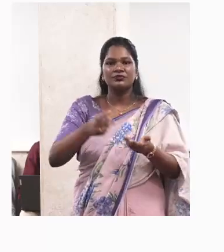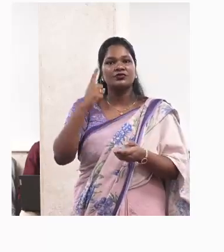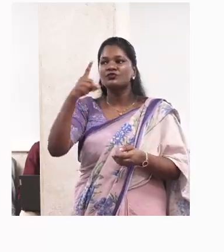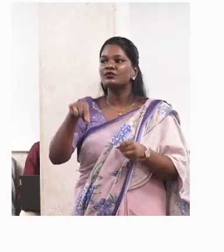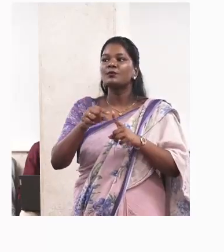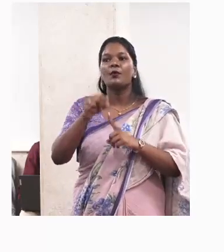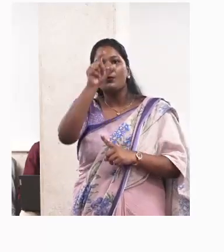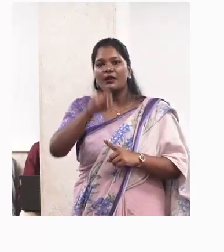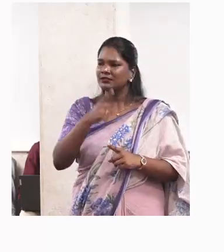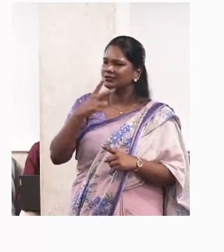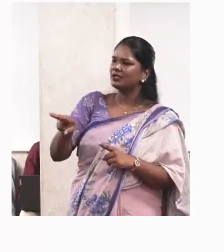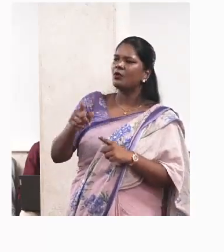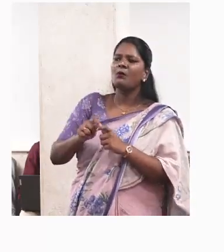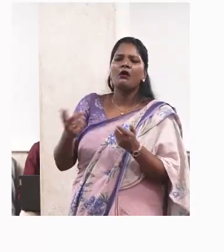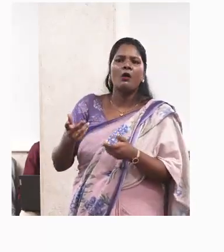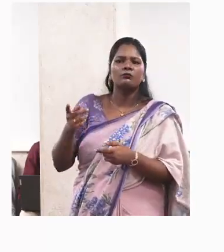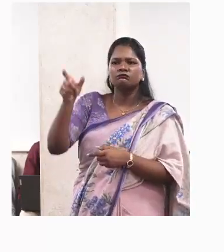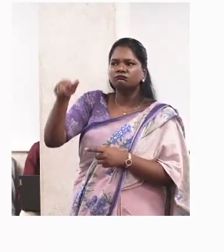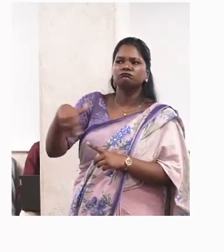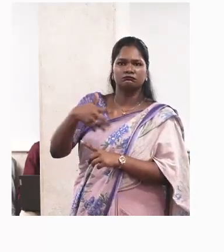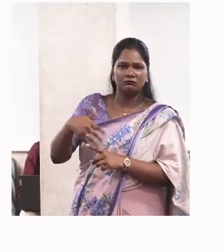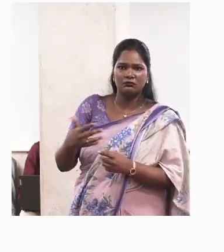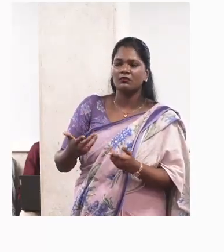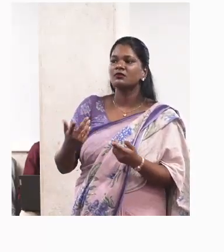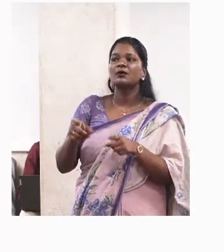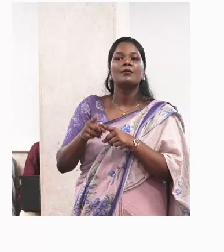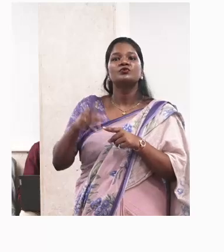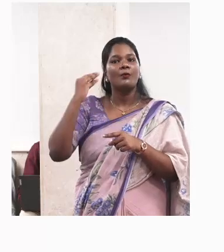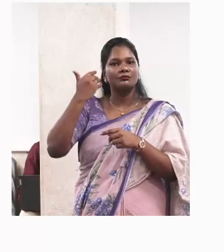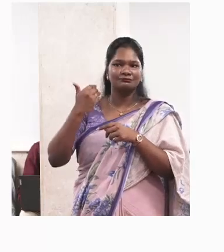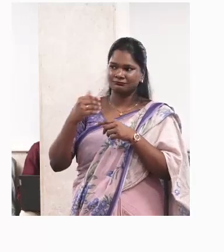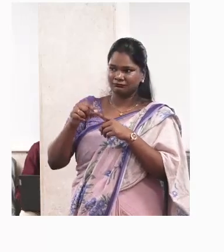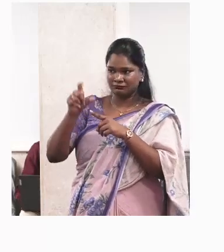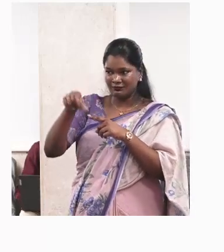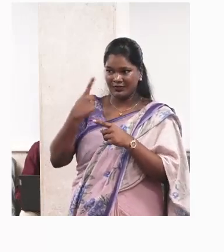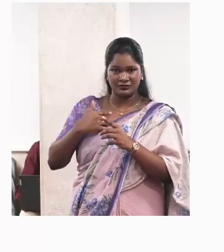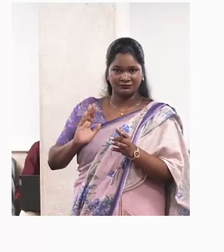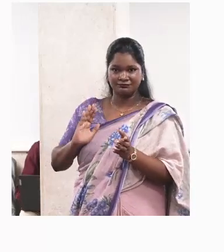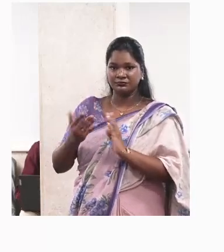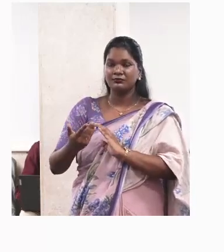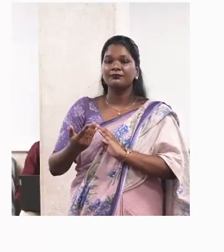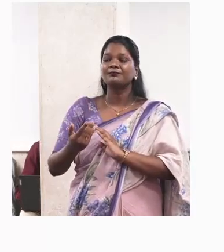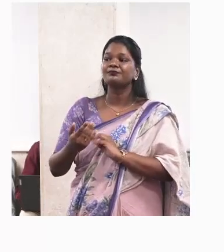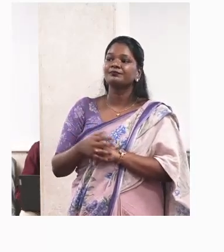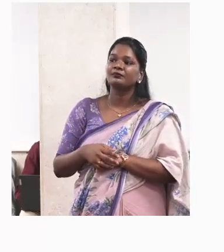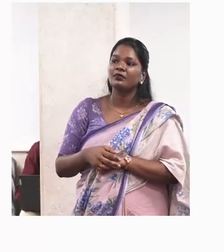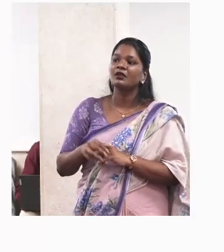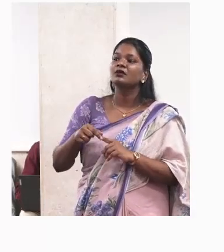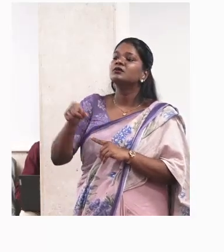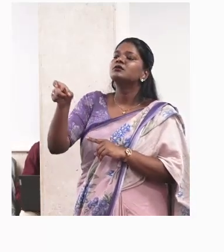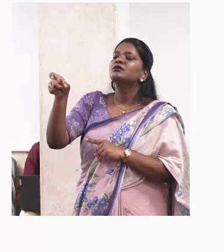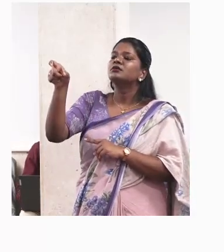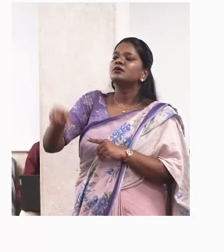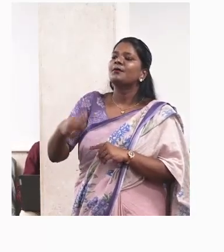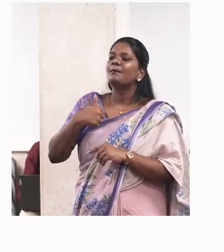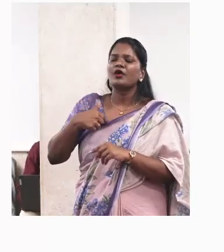one needs to see how that works. And then the therapists reflect their perspective, so